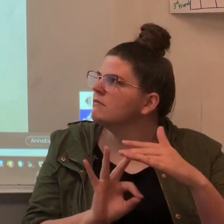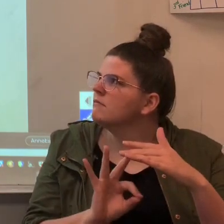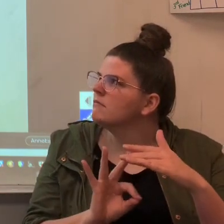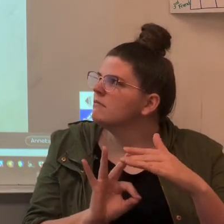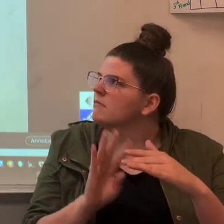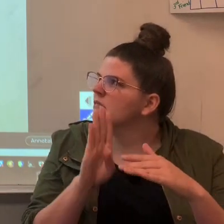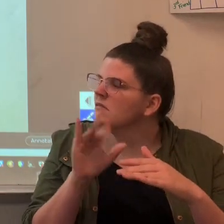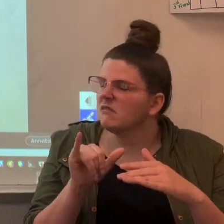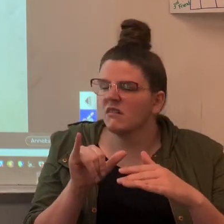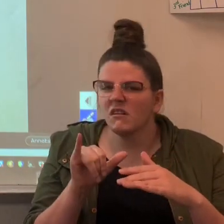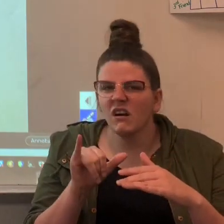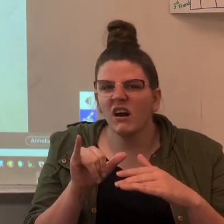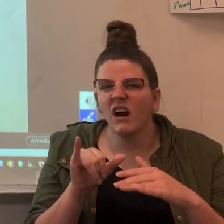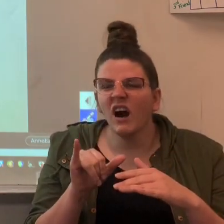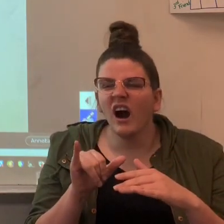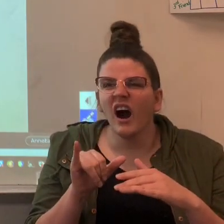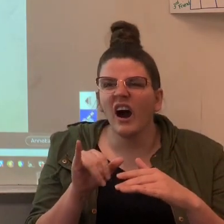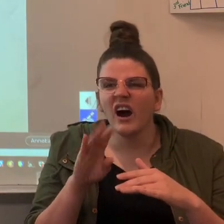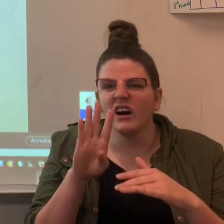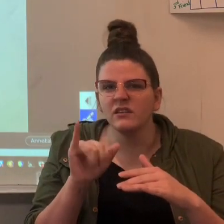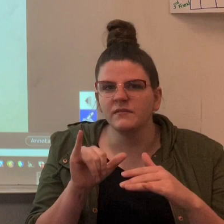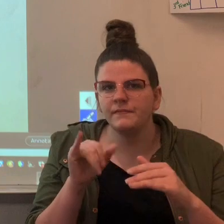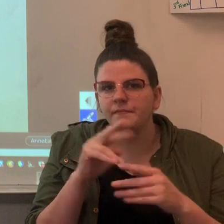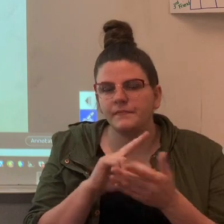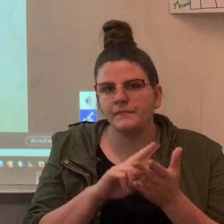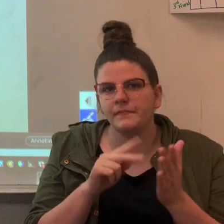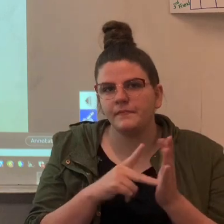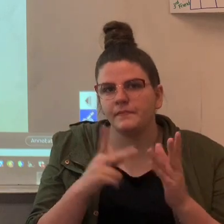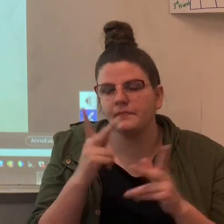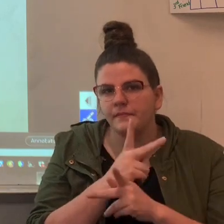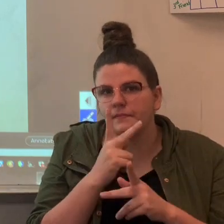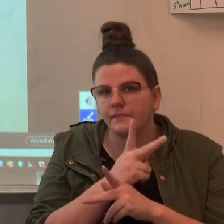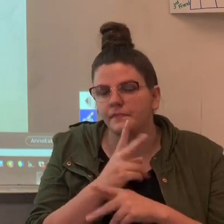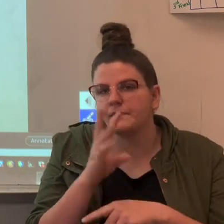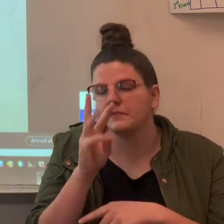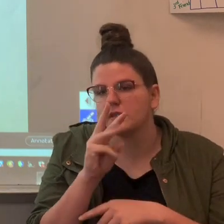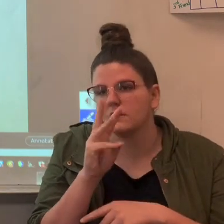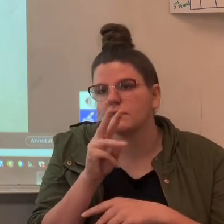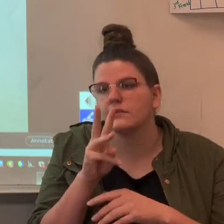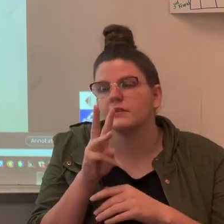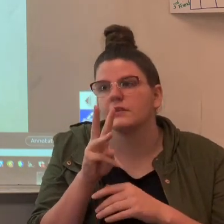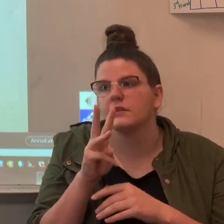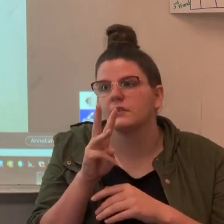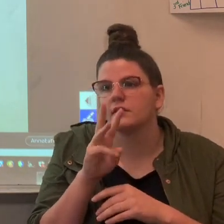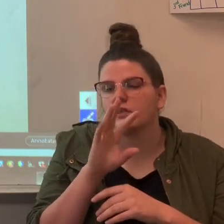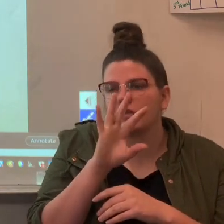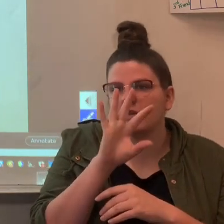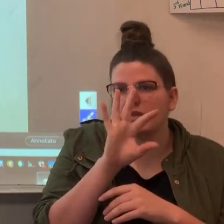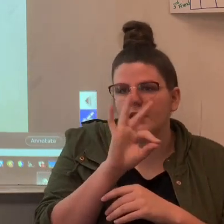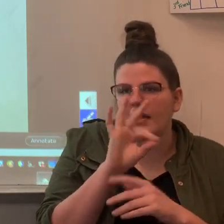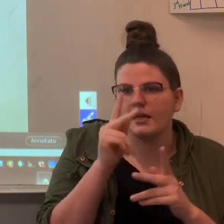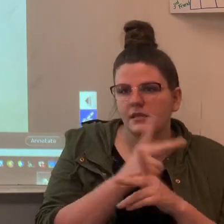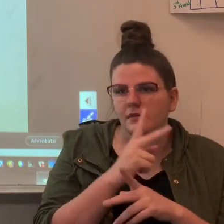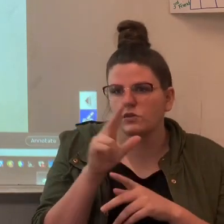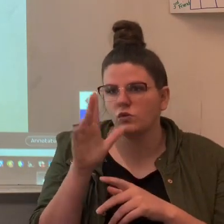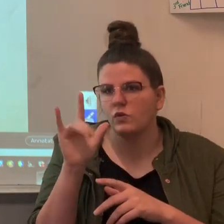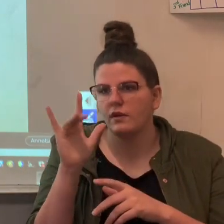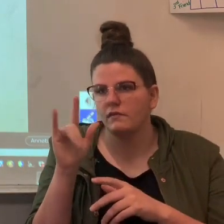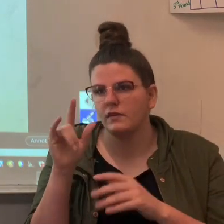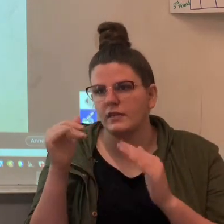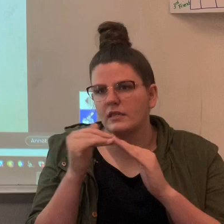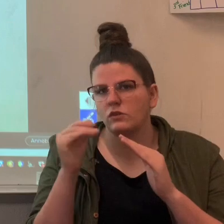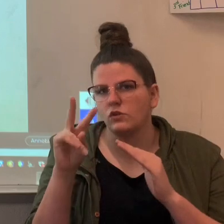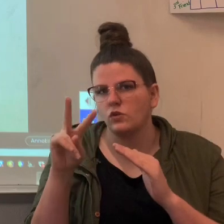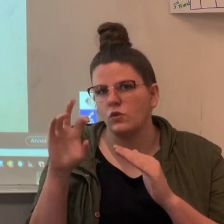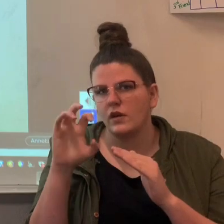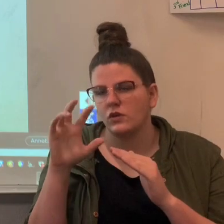multiply. So this one would be 16, and 9 times 25 is 225,